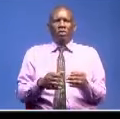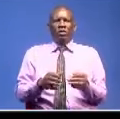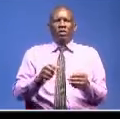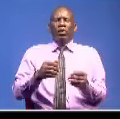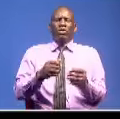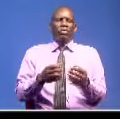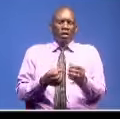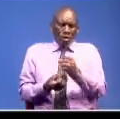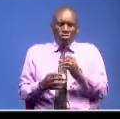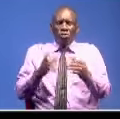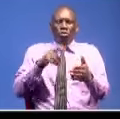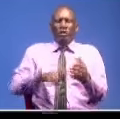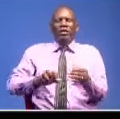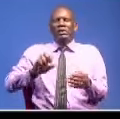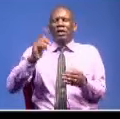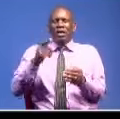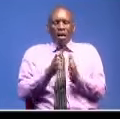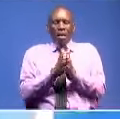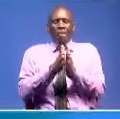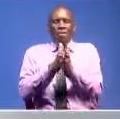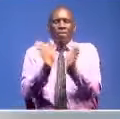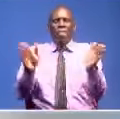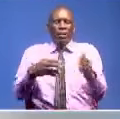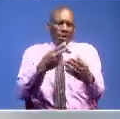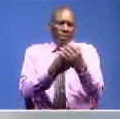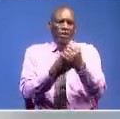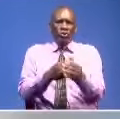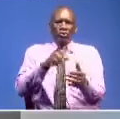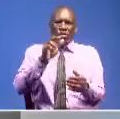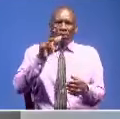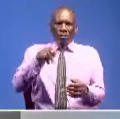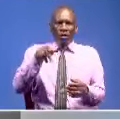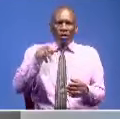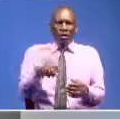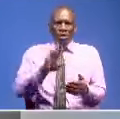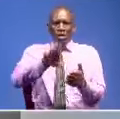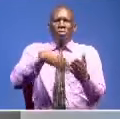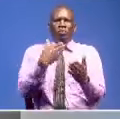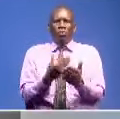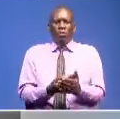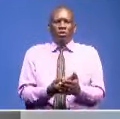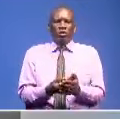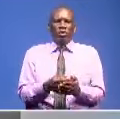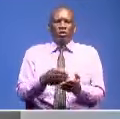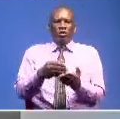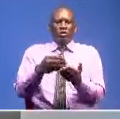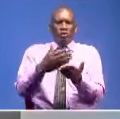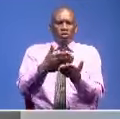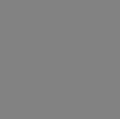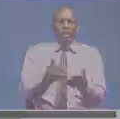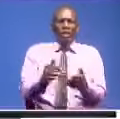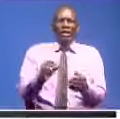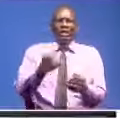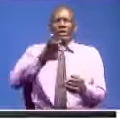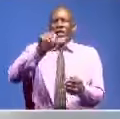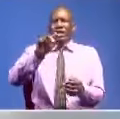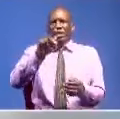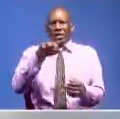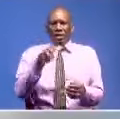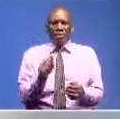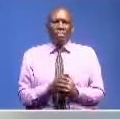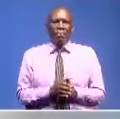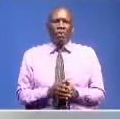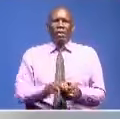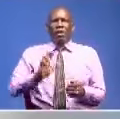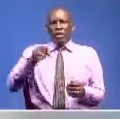public-private partnerships, or PPPs. The proposed deal to lease the Jomo Kenyatta International Airport. The